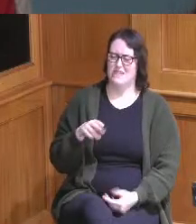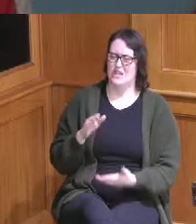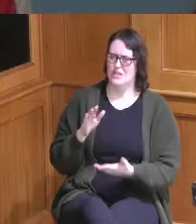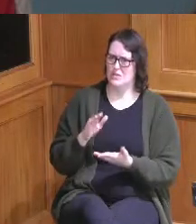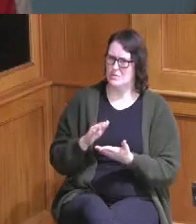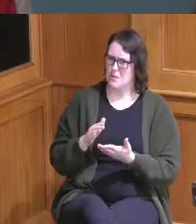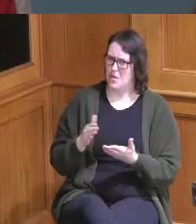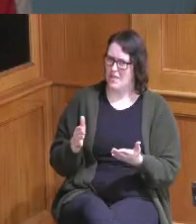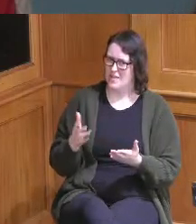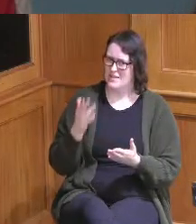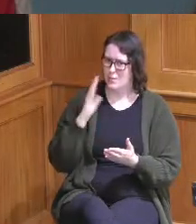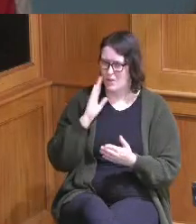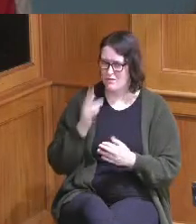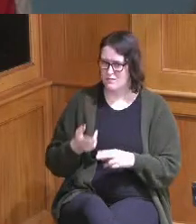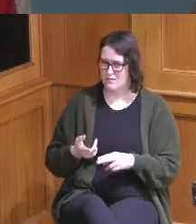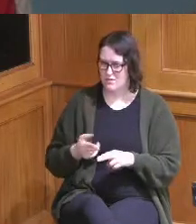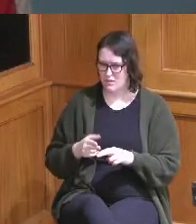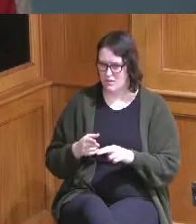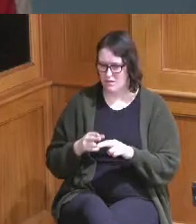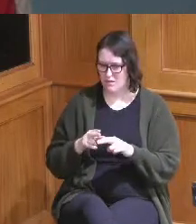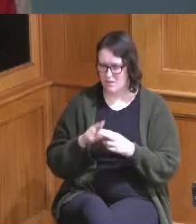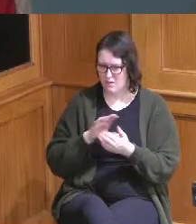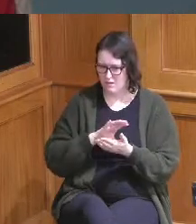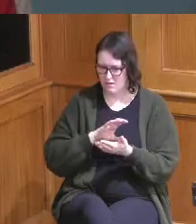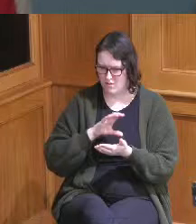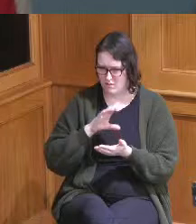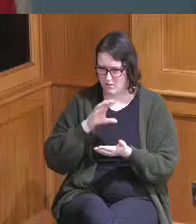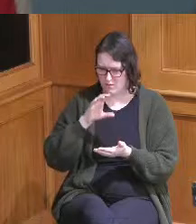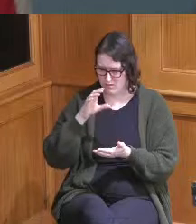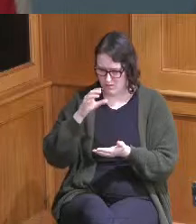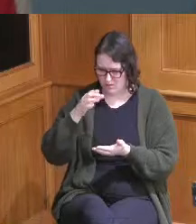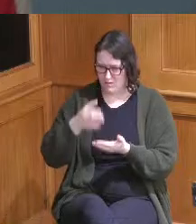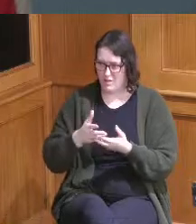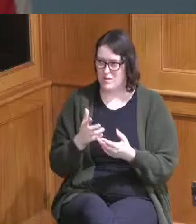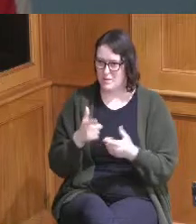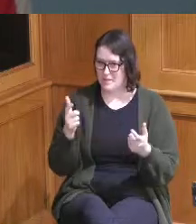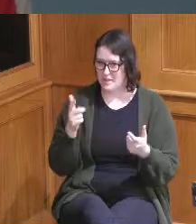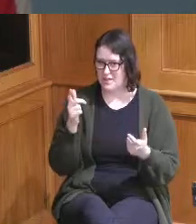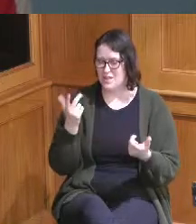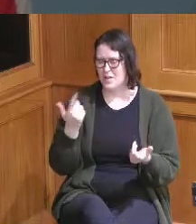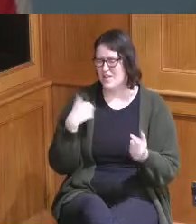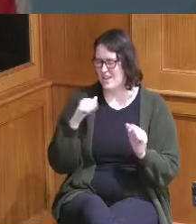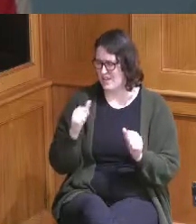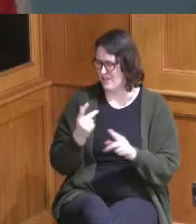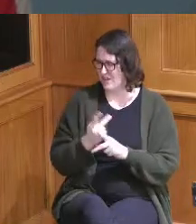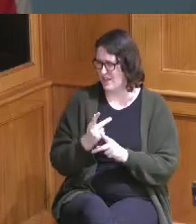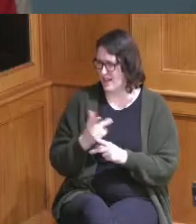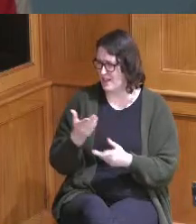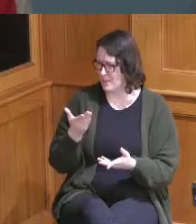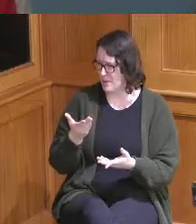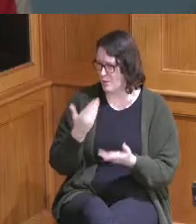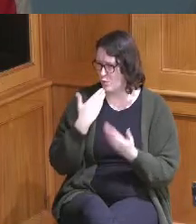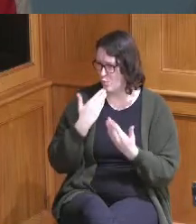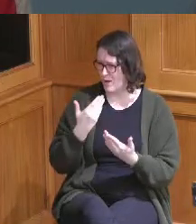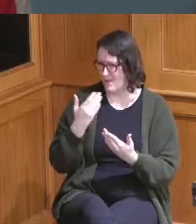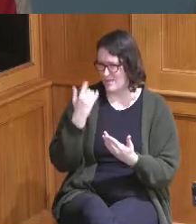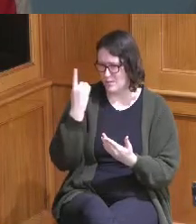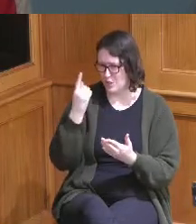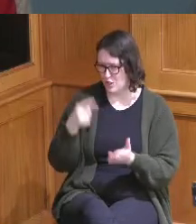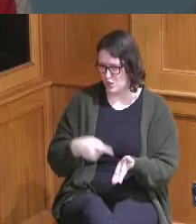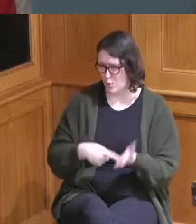add up to big things. So if I can find that out, that would be great.